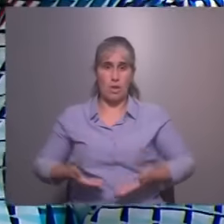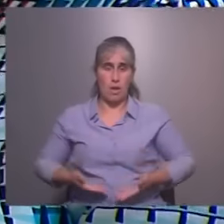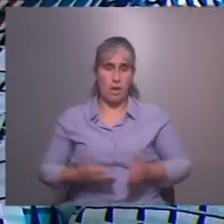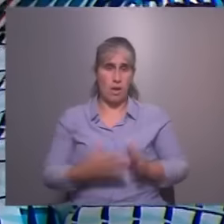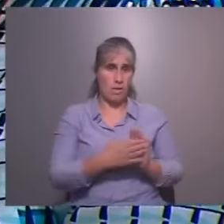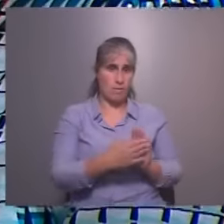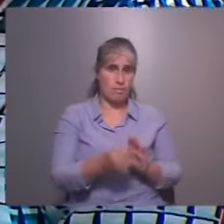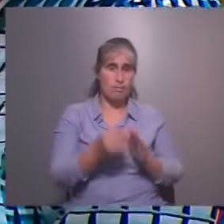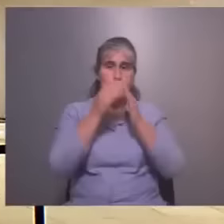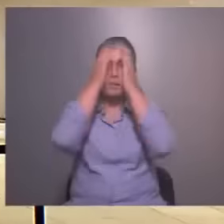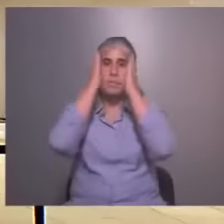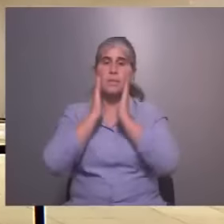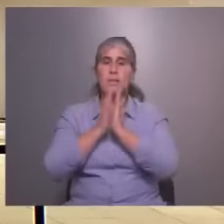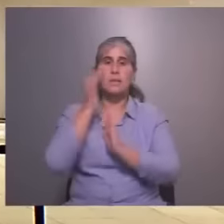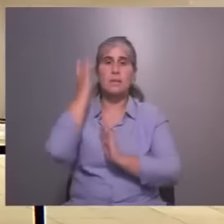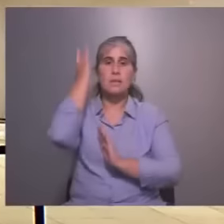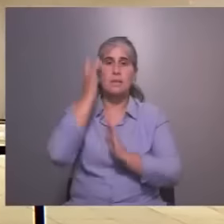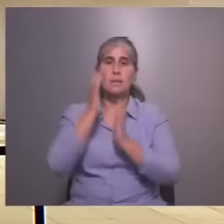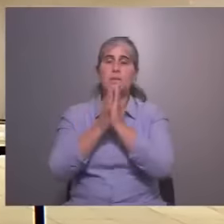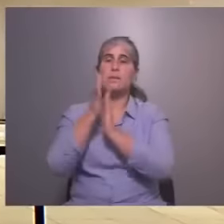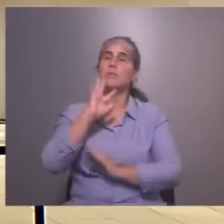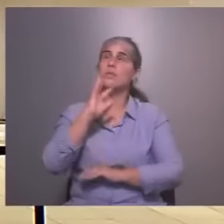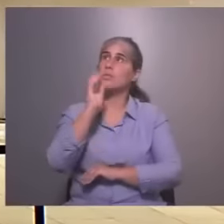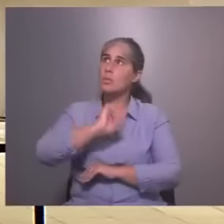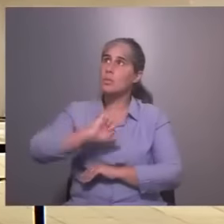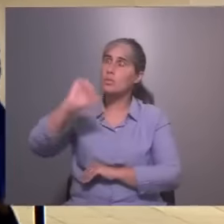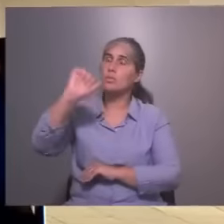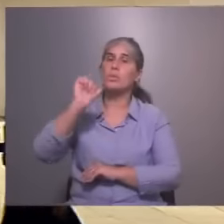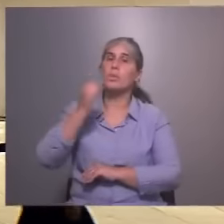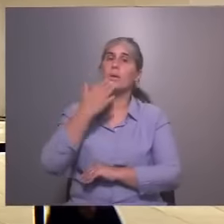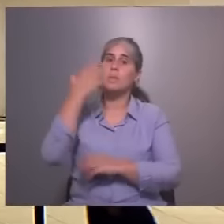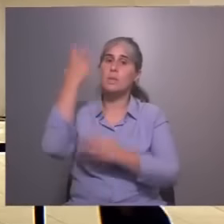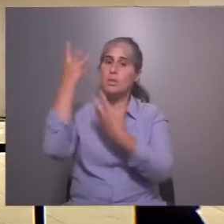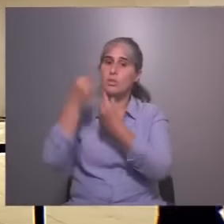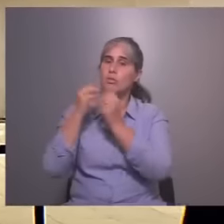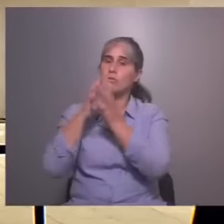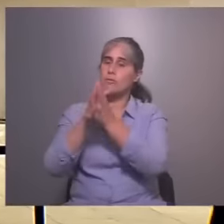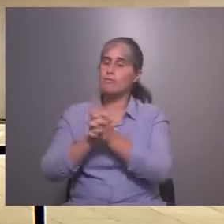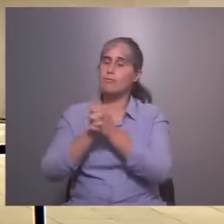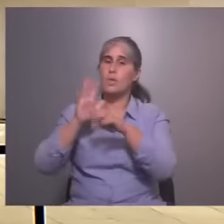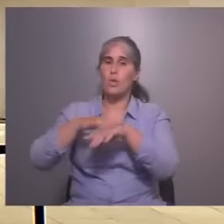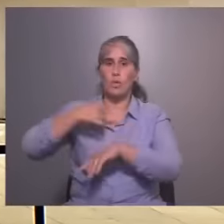women, and blessed is the fruit of thy womb, Jesus.